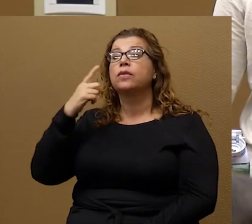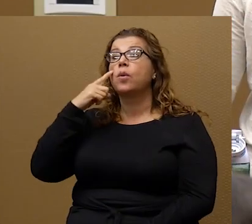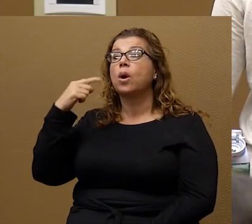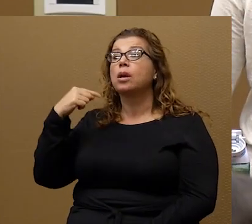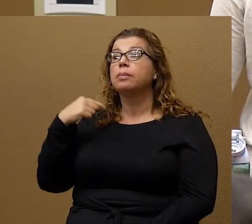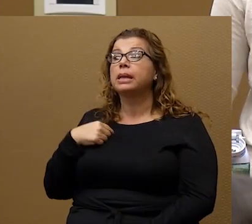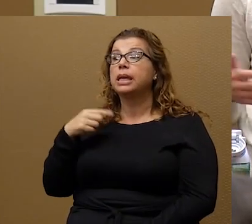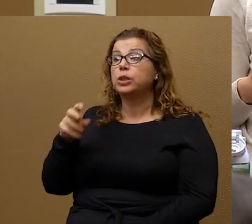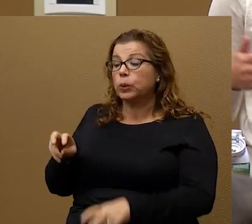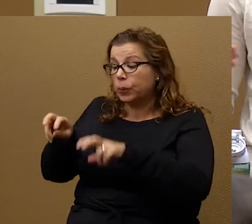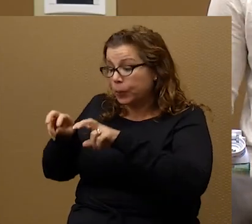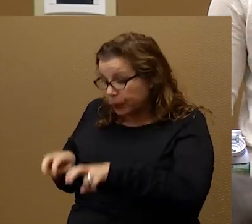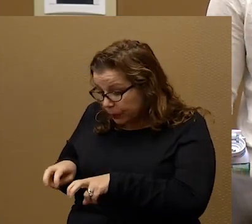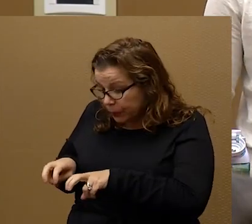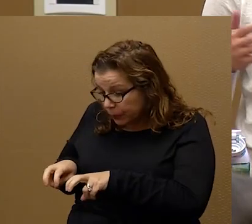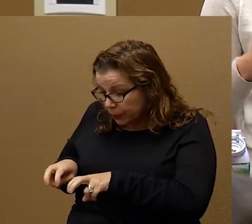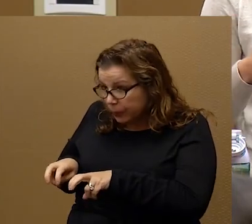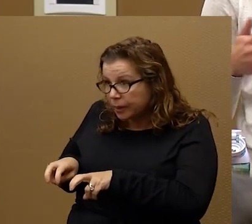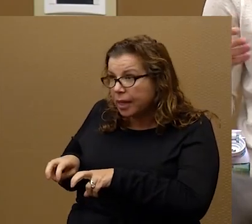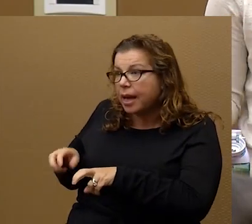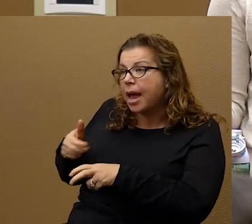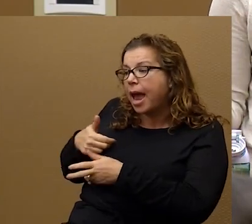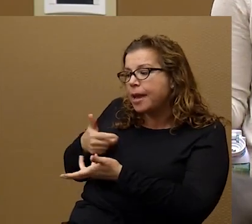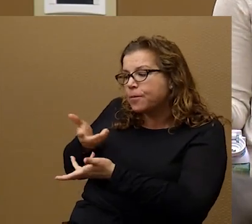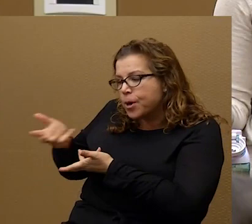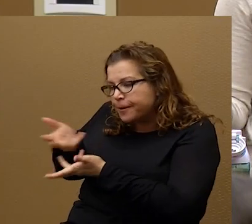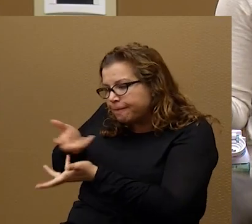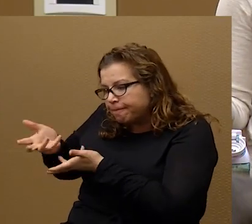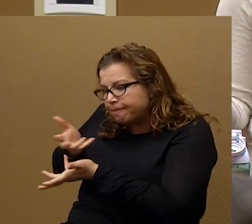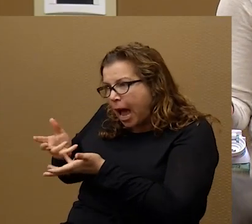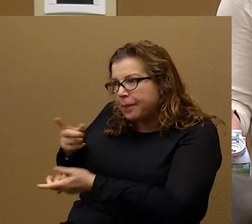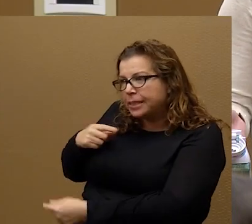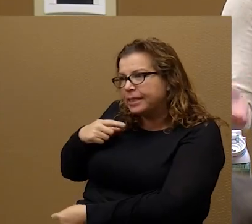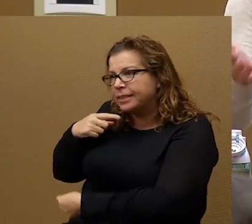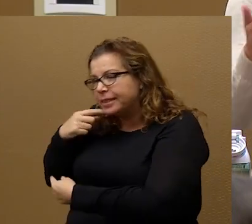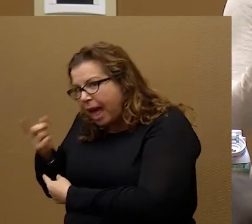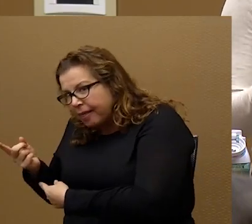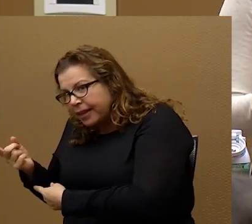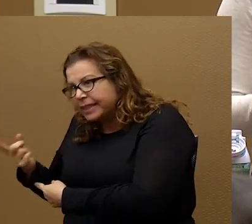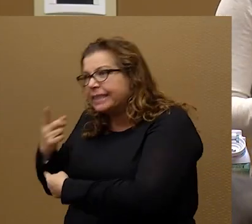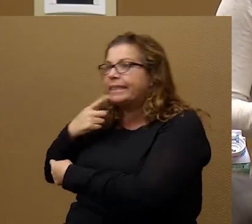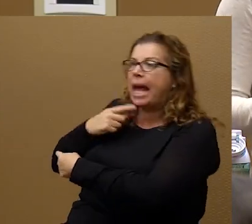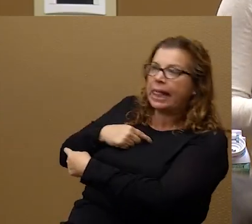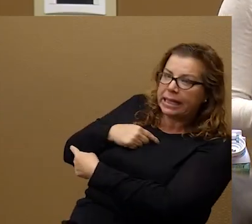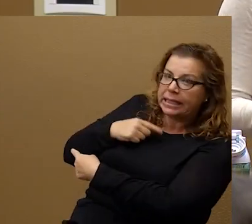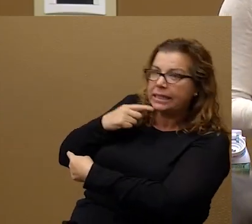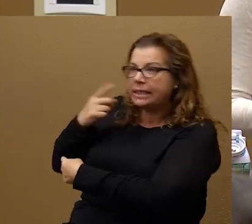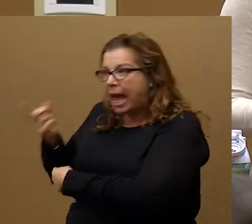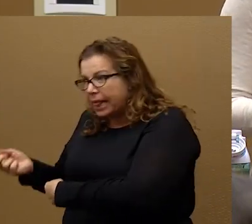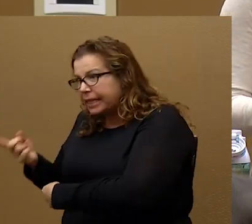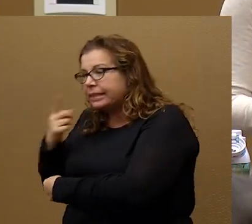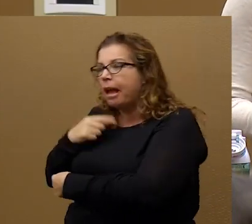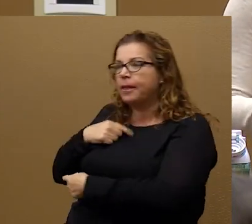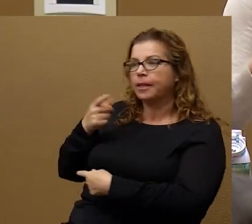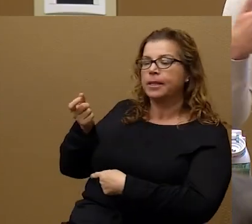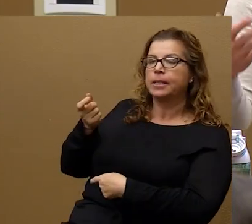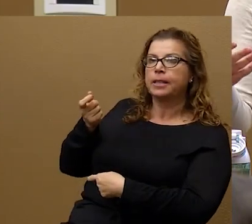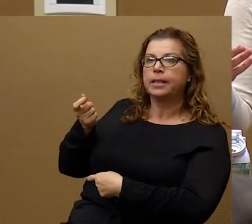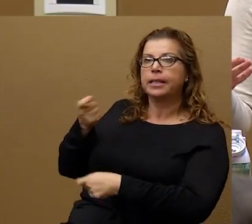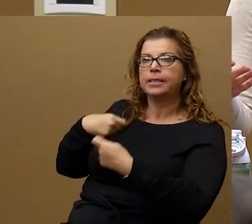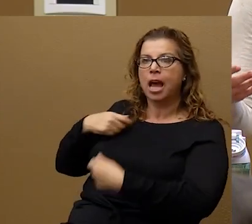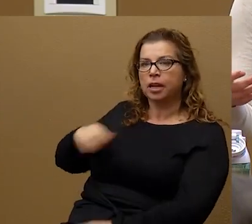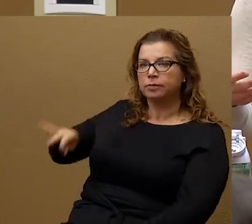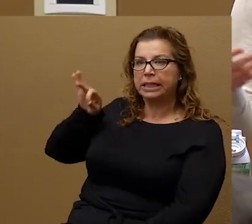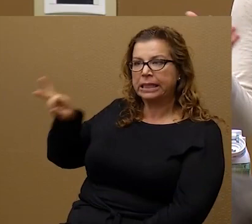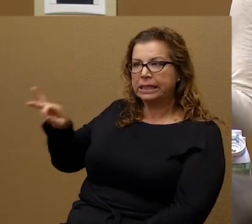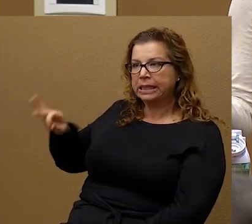next to you, and we can go back and forth and talk about how to, better help your students. Me teaching